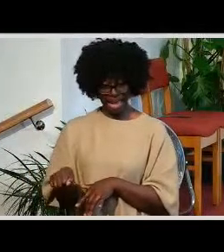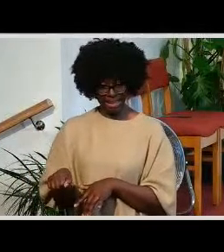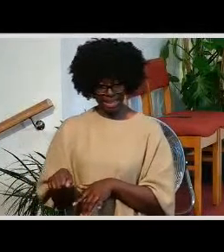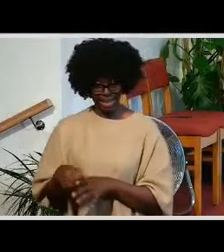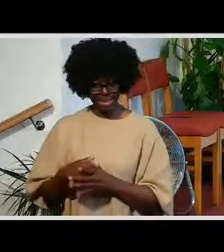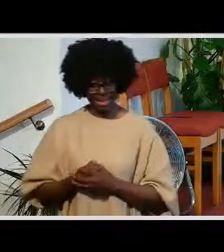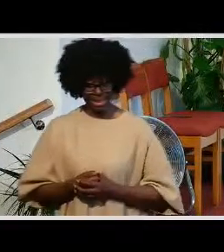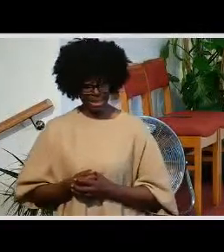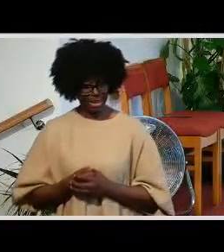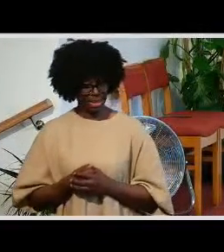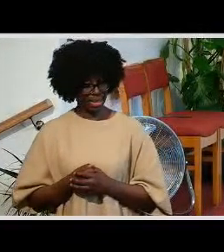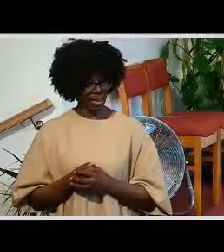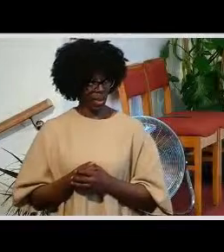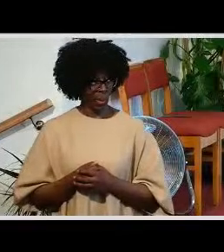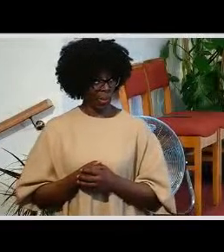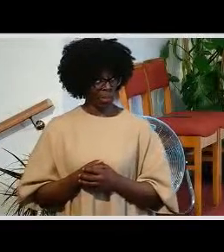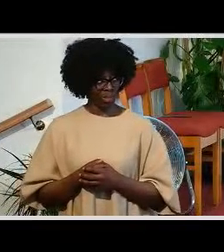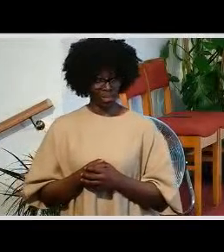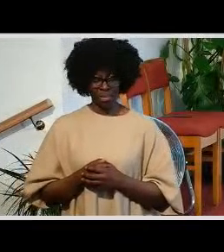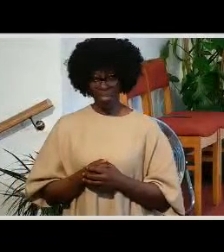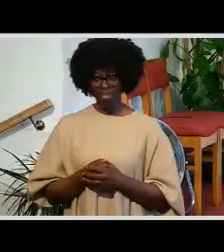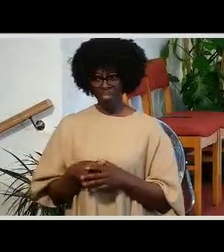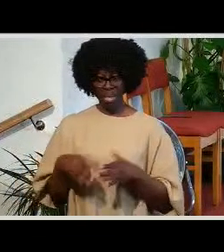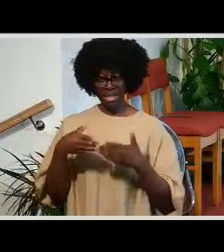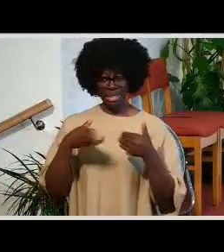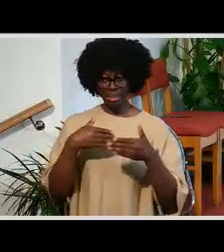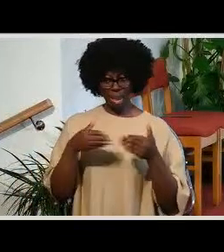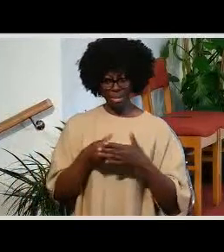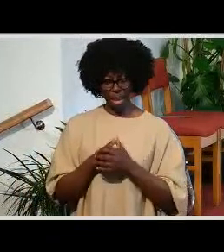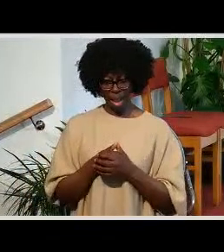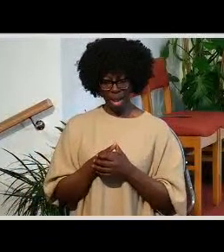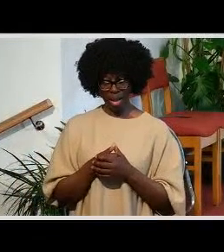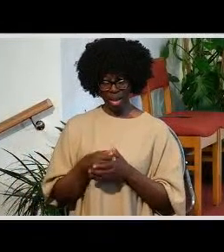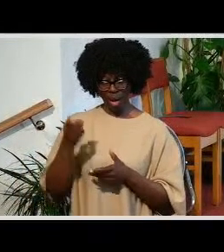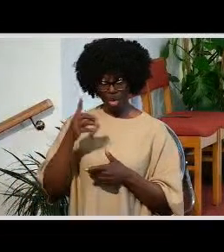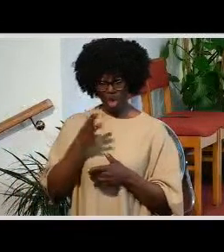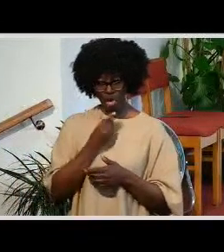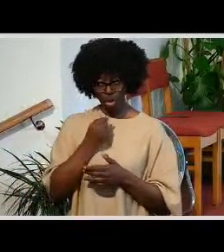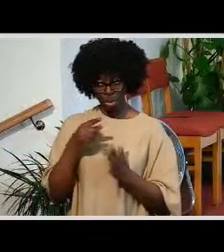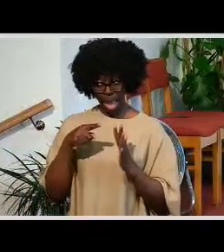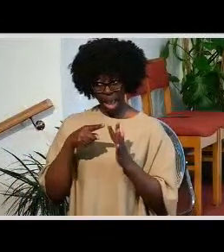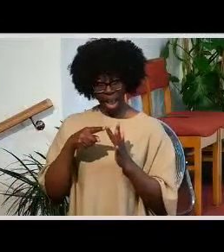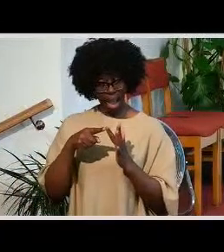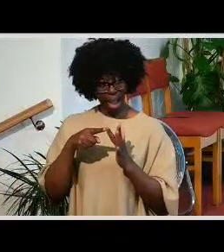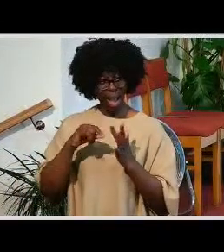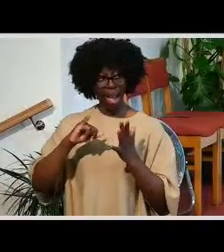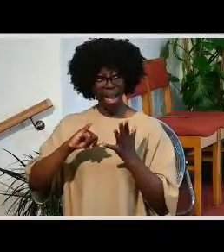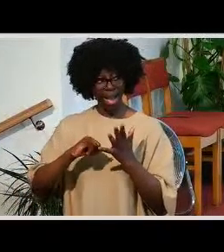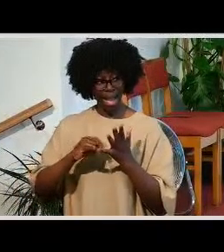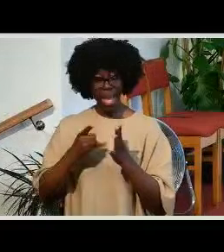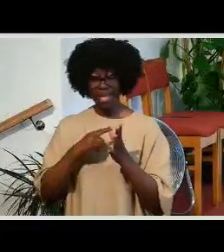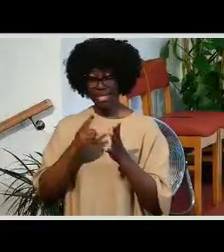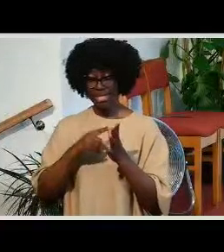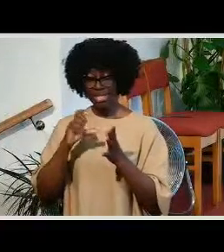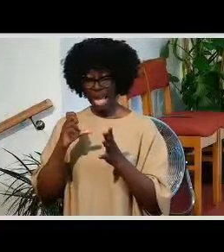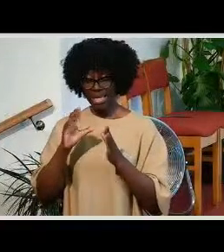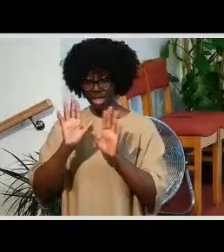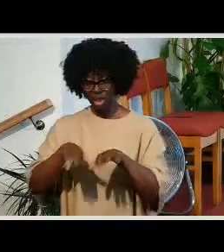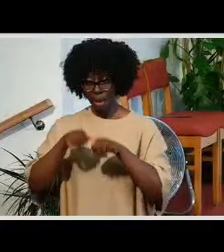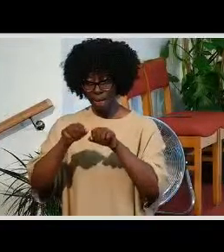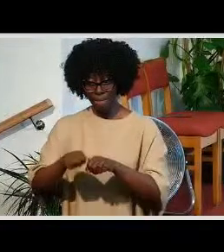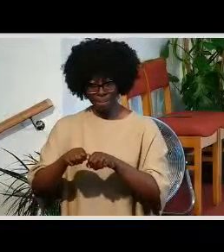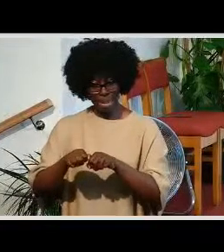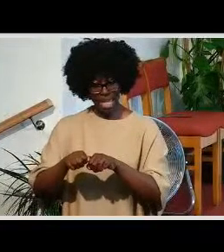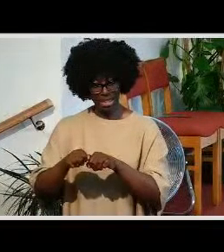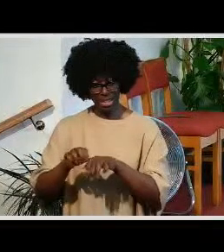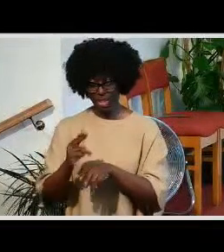the fact is that God still used him to bless. And I want us to hold on to that, because God